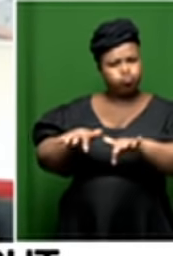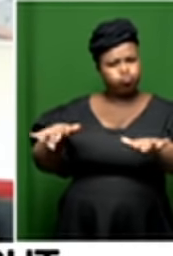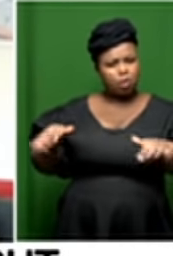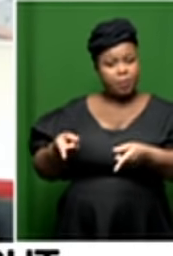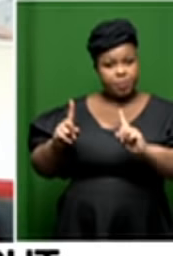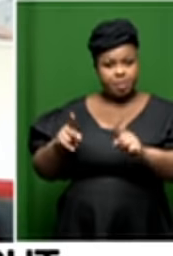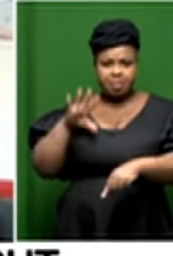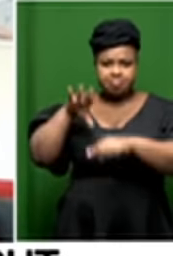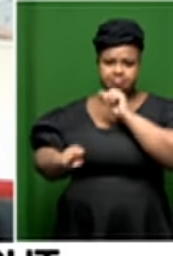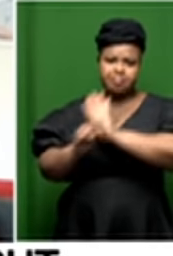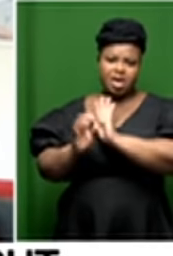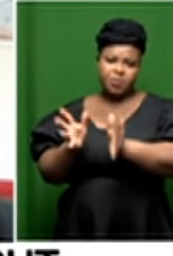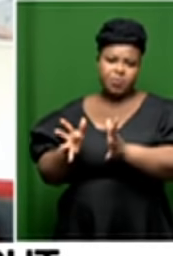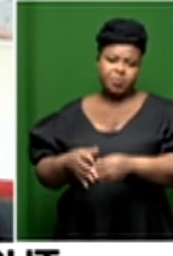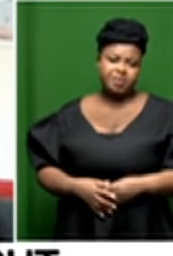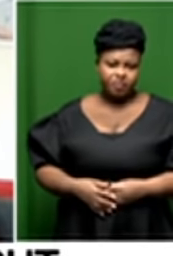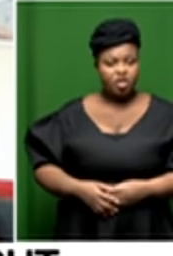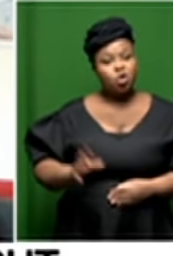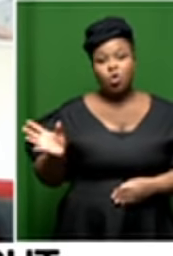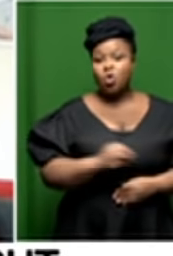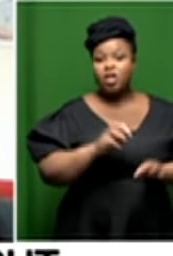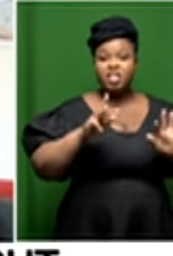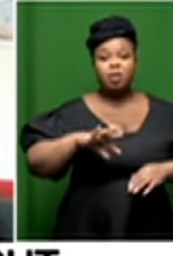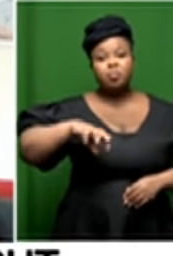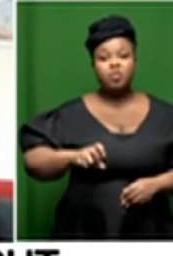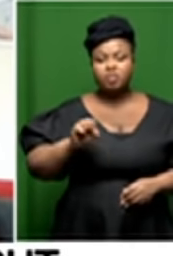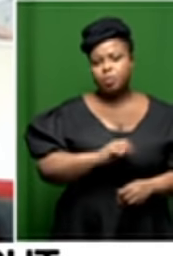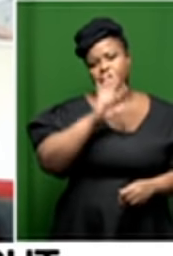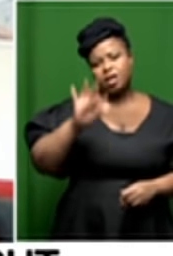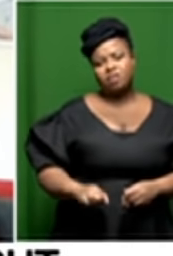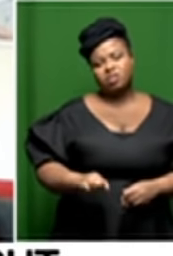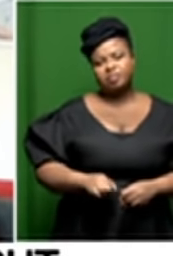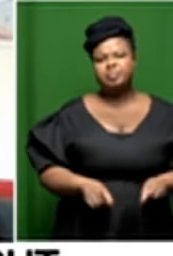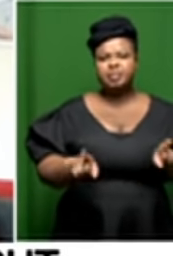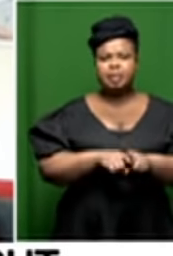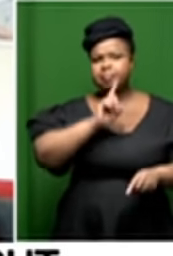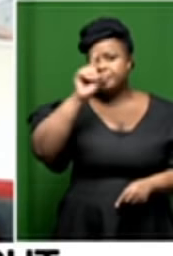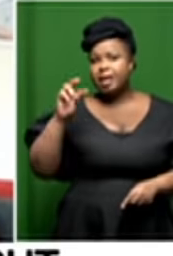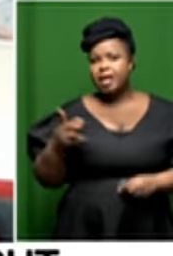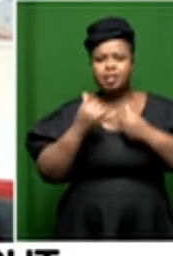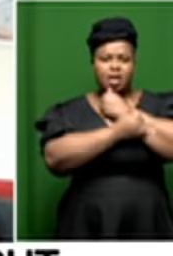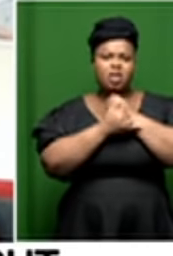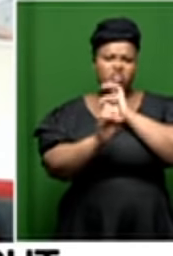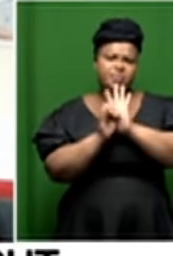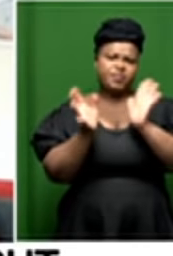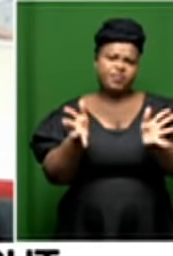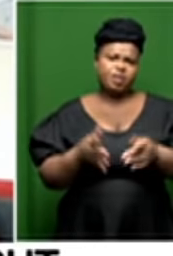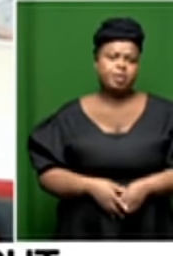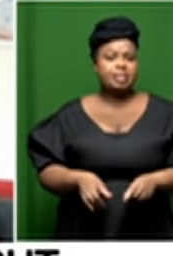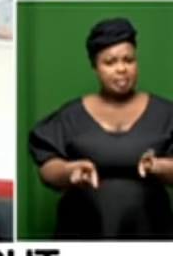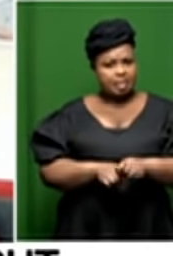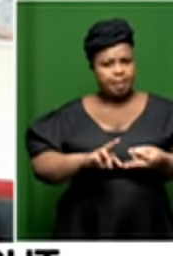combination, the fact that we pick it up in all the provinces in South Africa, that it has been detected in other countries, and that it has